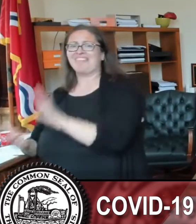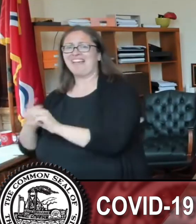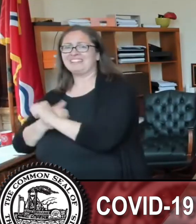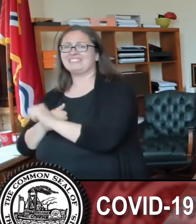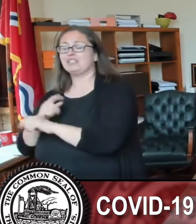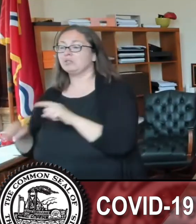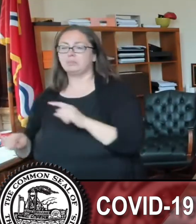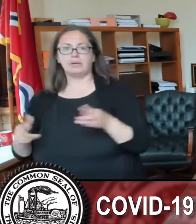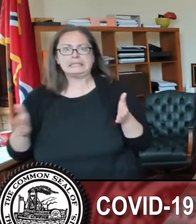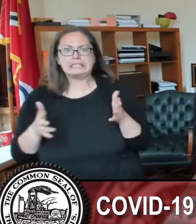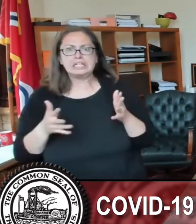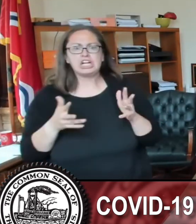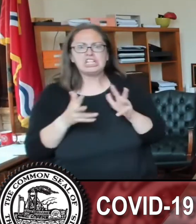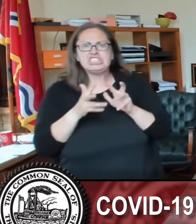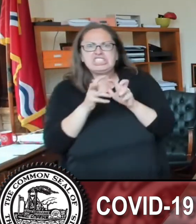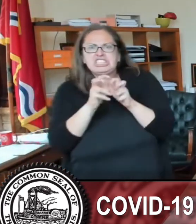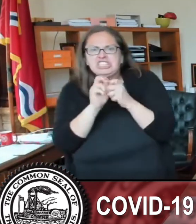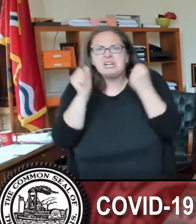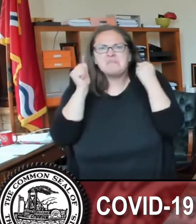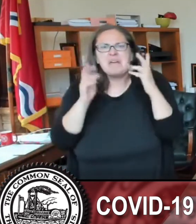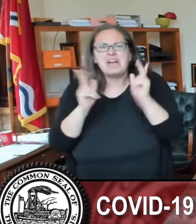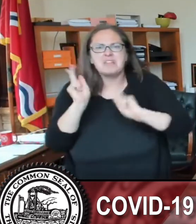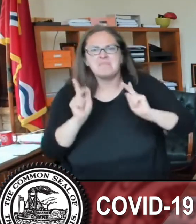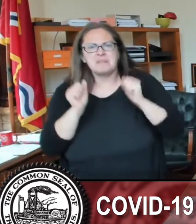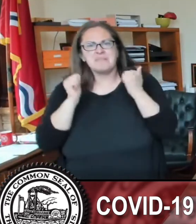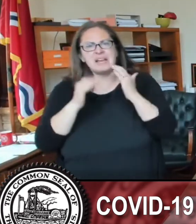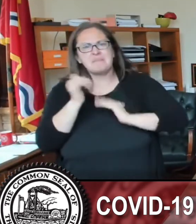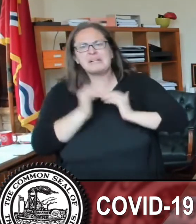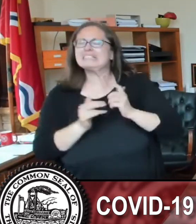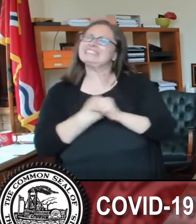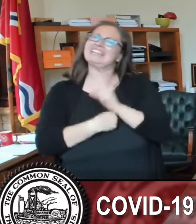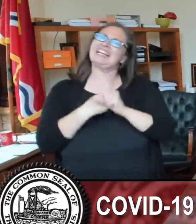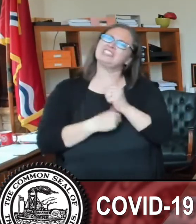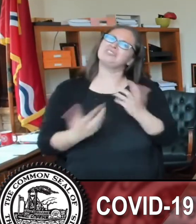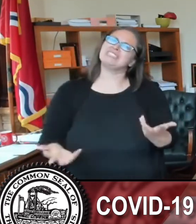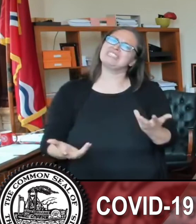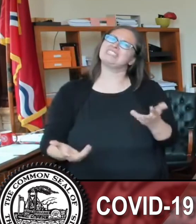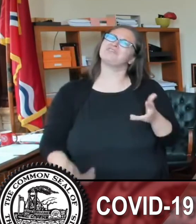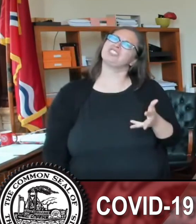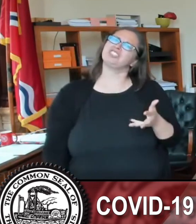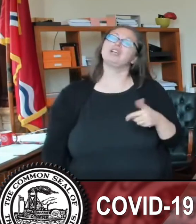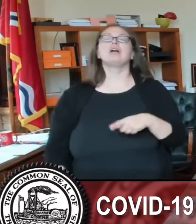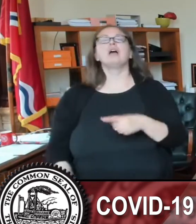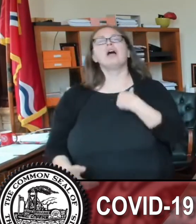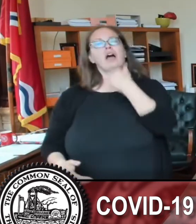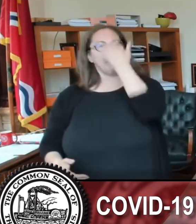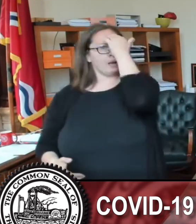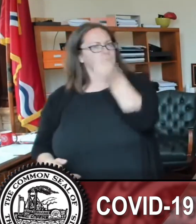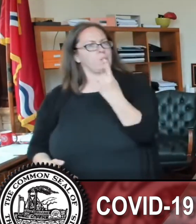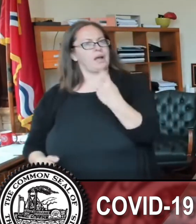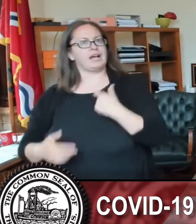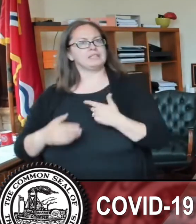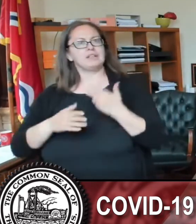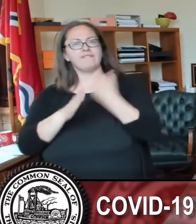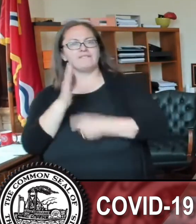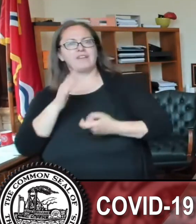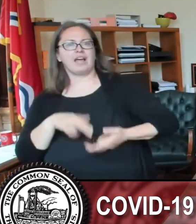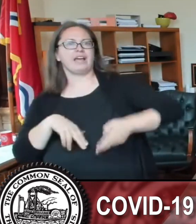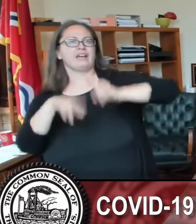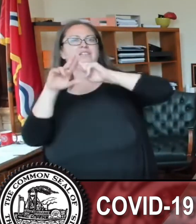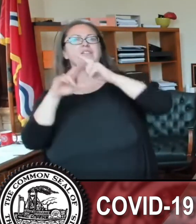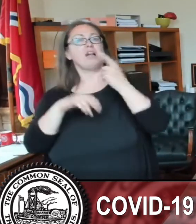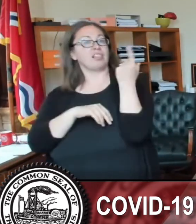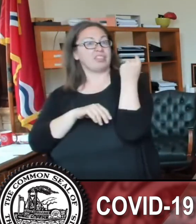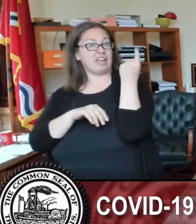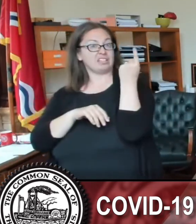other buildings. So please don't shoot off fireworks. I know you asked about a higher fine. Last year, the police department issued about